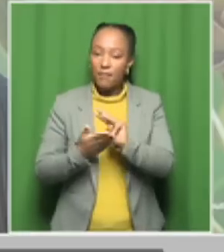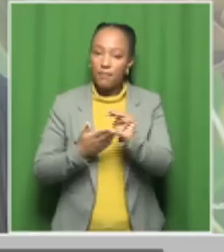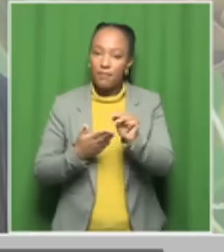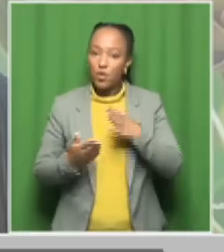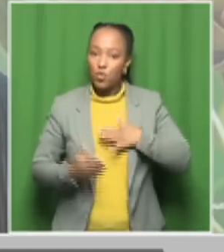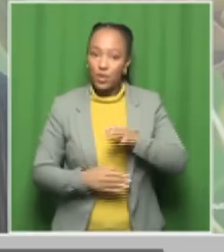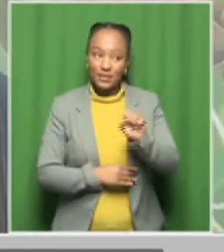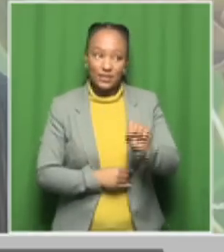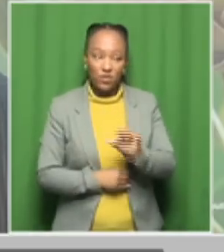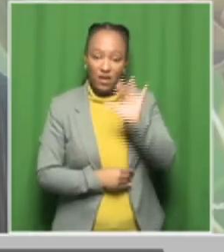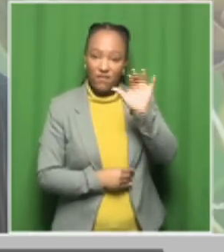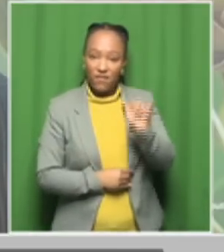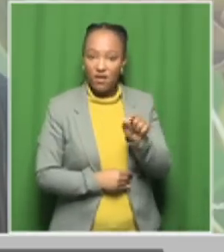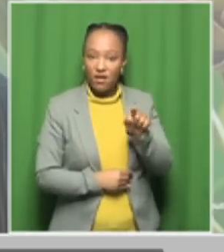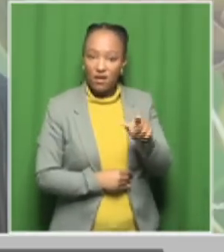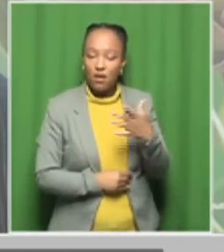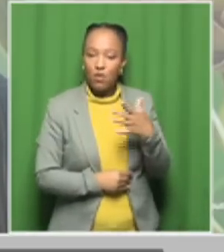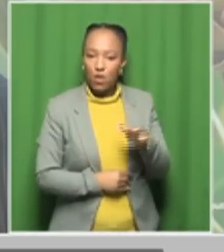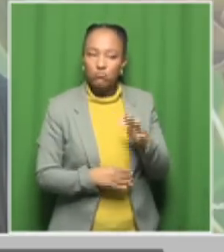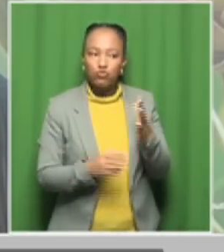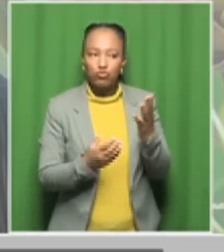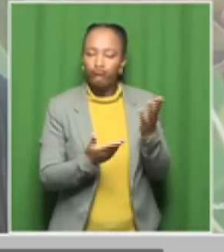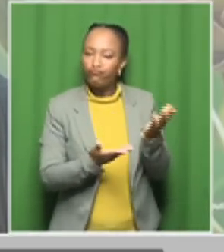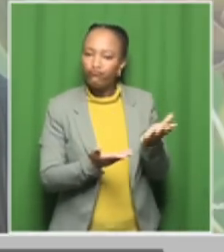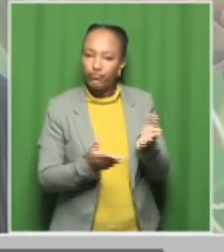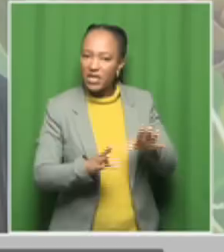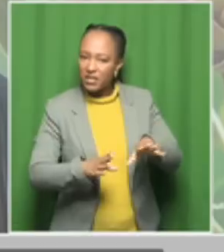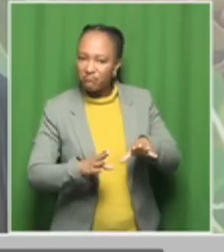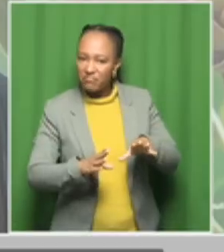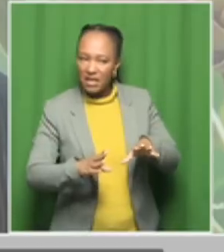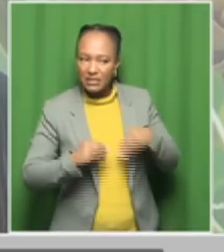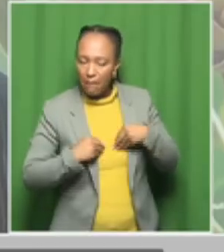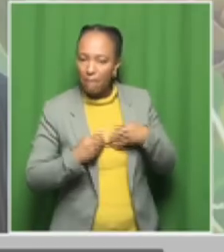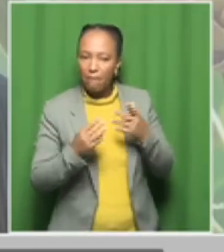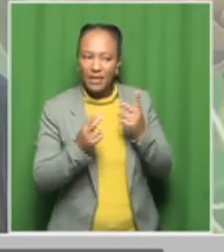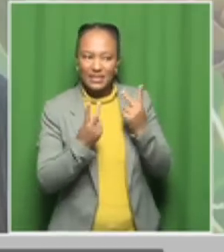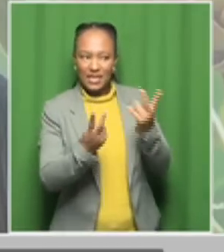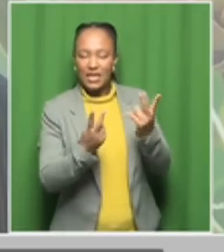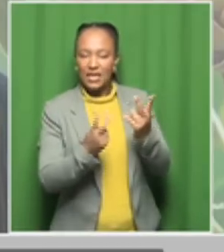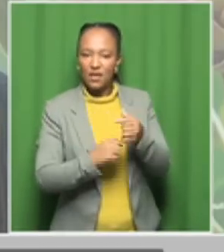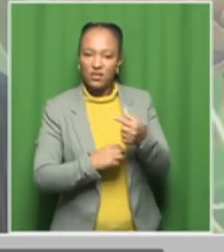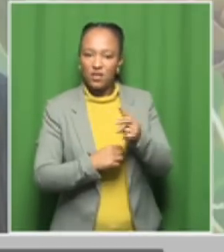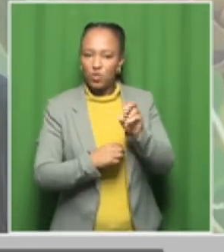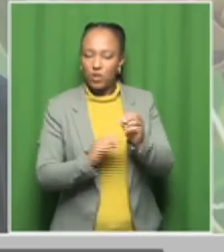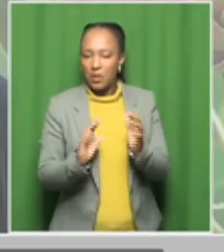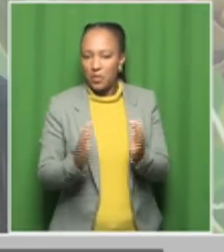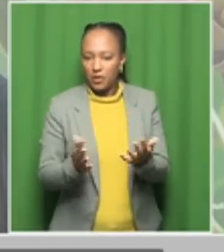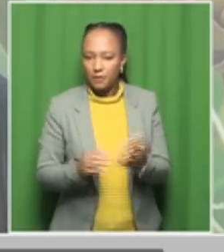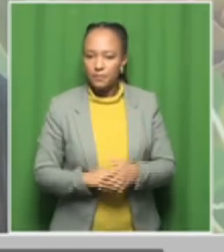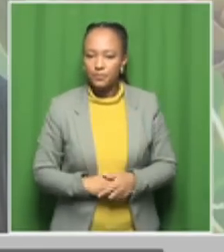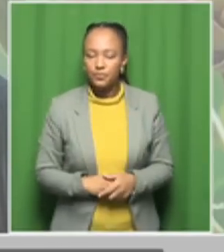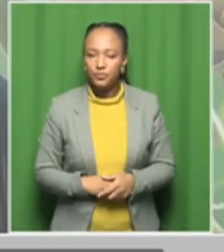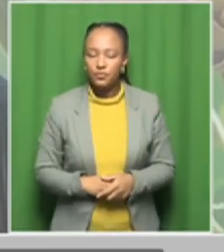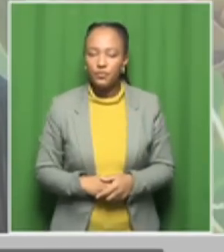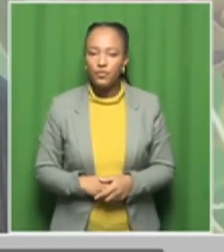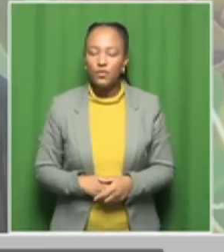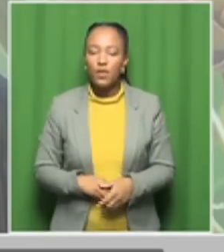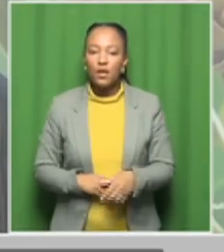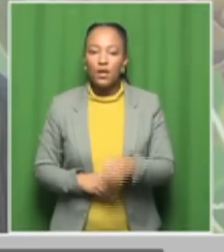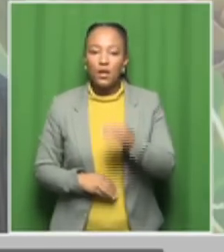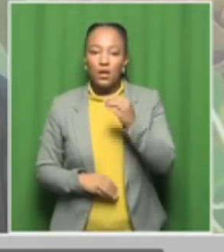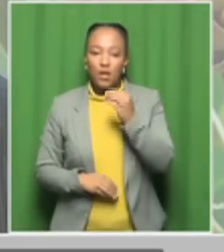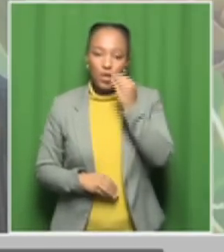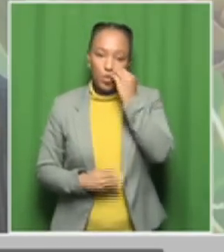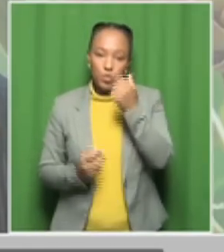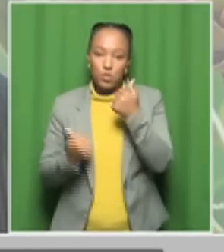South Africans to receive this presidency of the G20? I think the good news that we can tell is so far, since we started